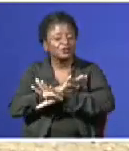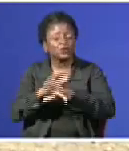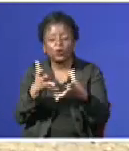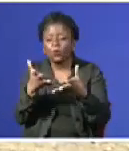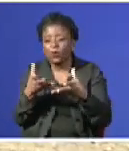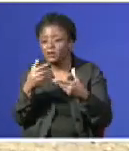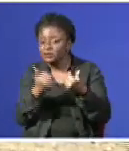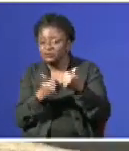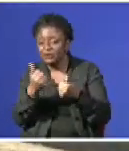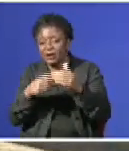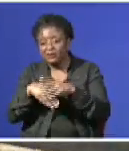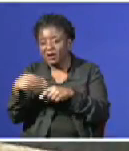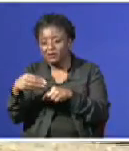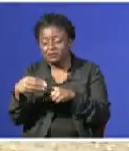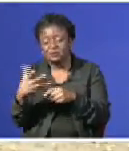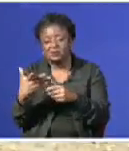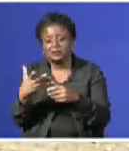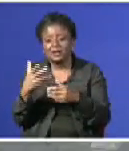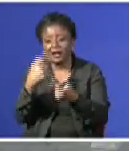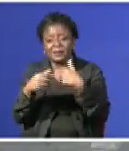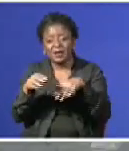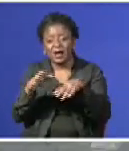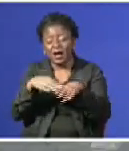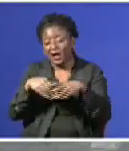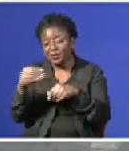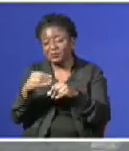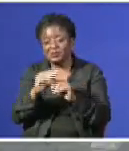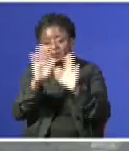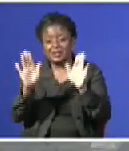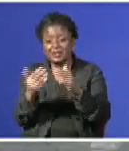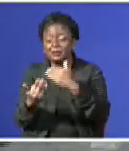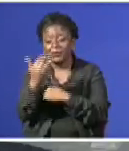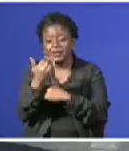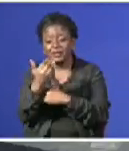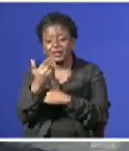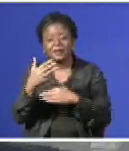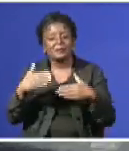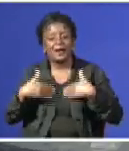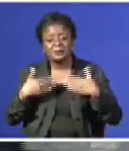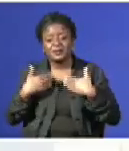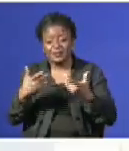morning is really convenient for me. And I'm just glad to be able to come here and there's no lines.